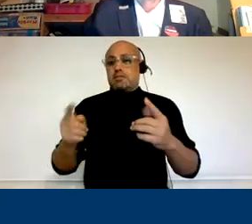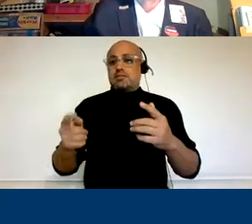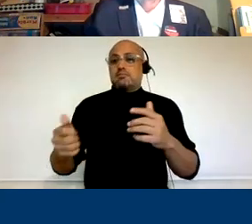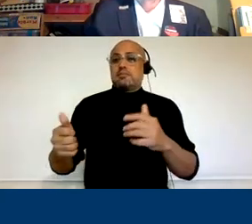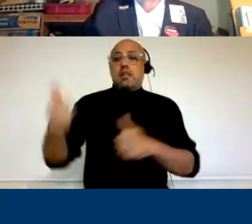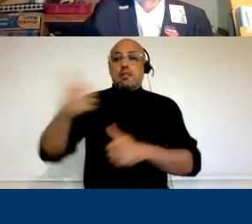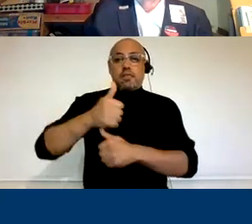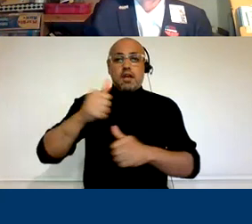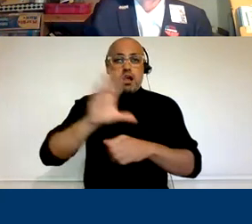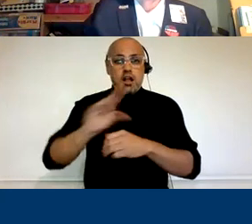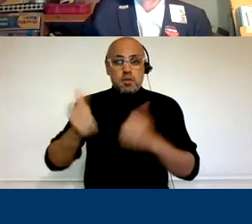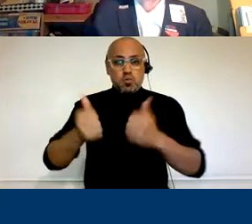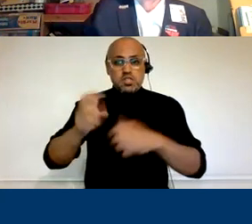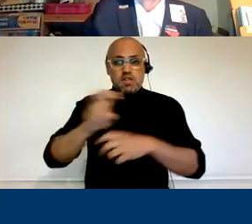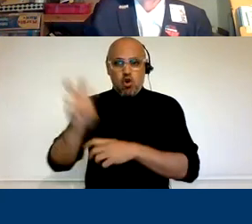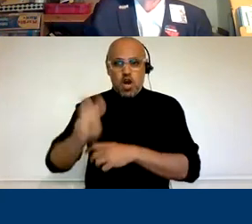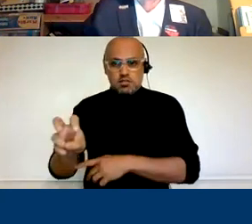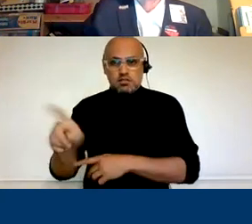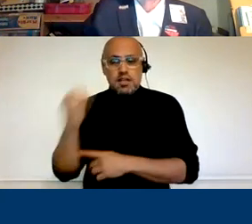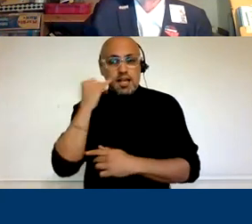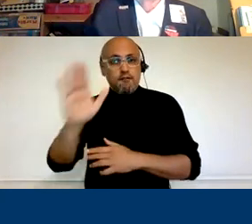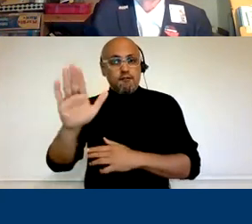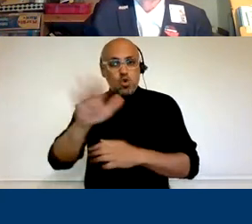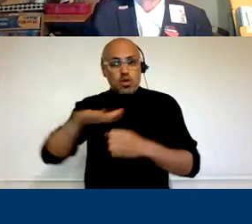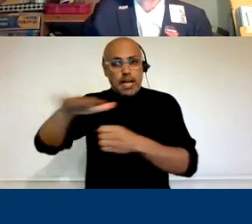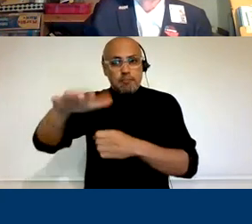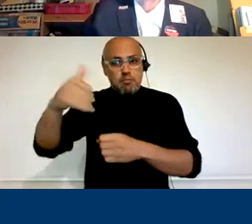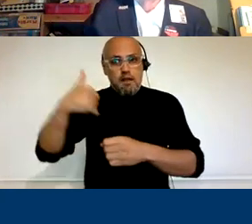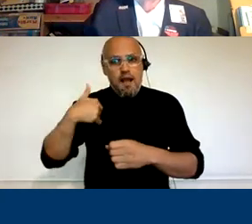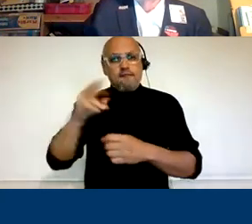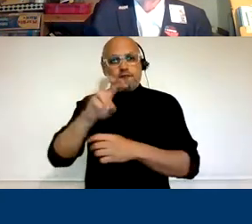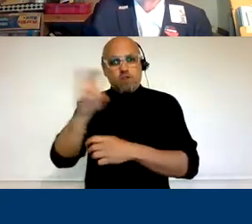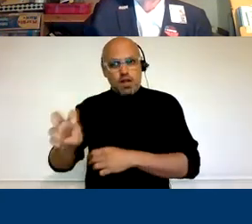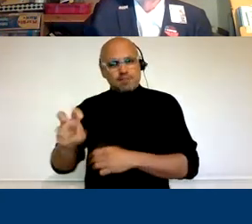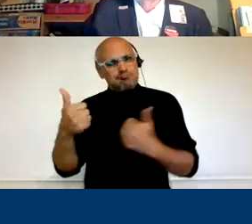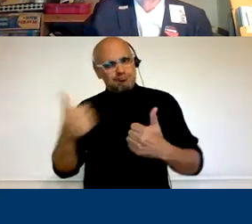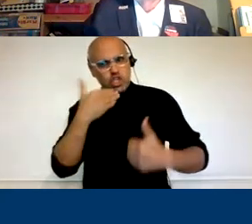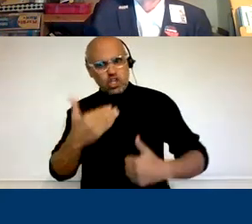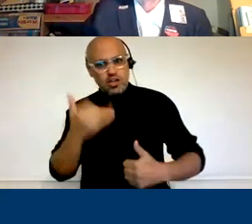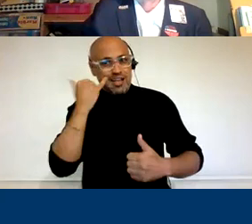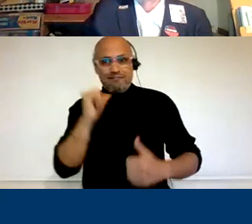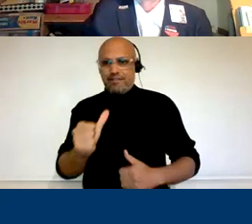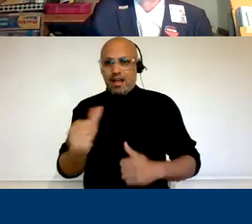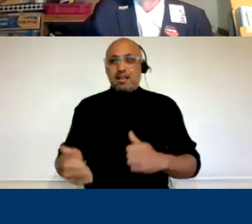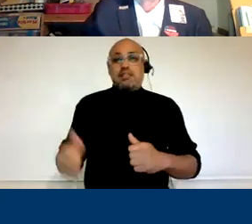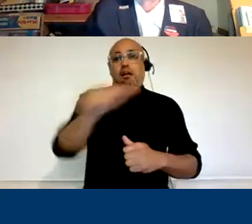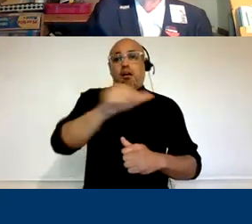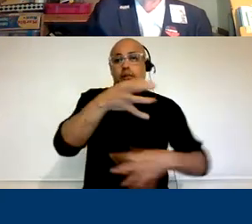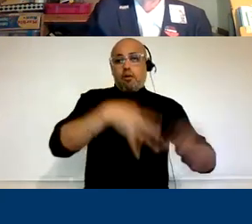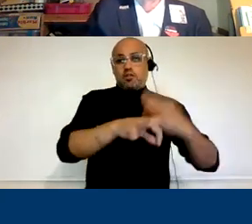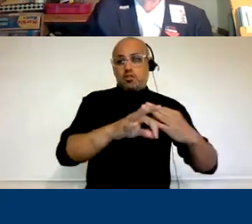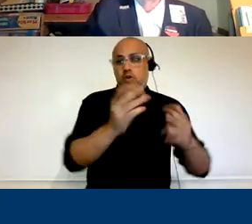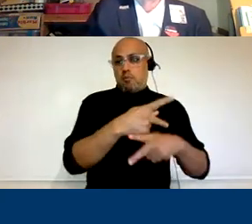your neighborhood has a coverage of Verizon, then you are in a good shape. If you don't, the second alternative product is from